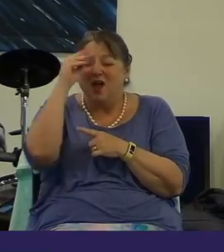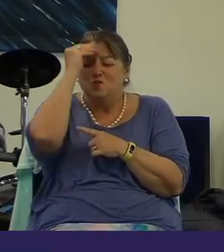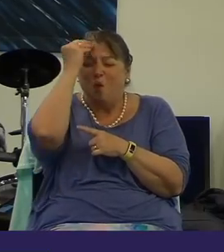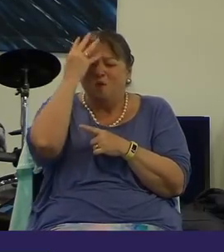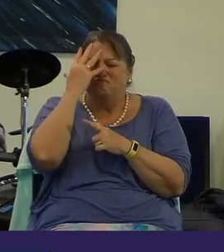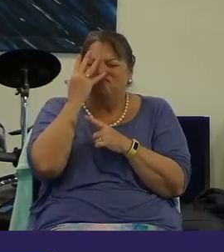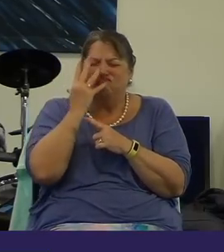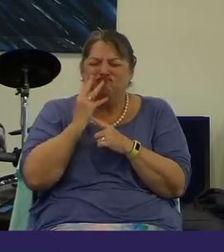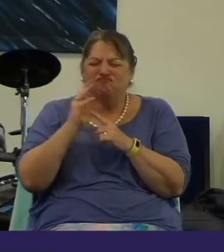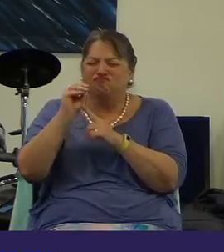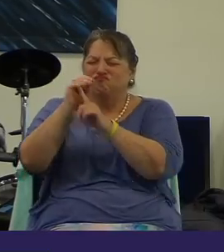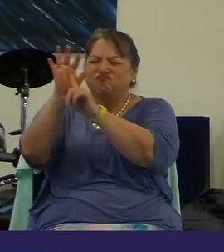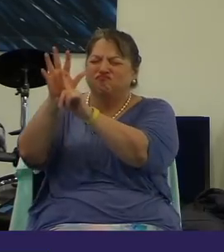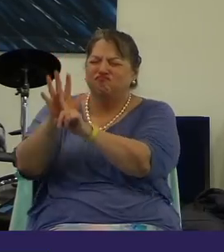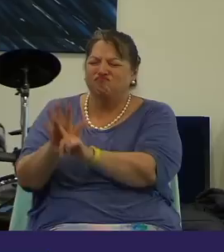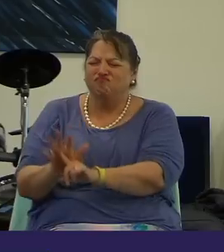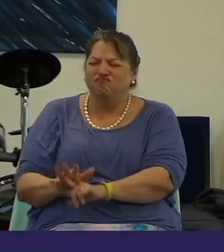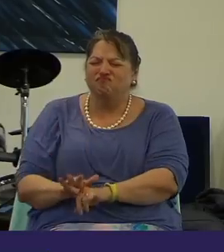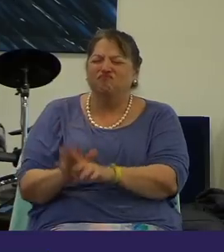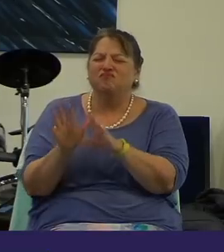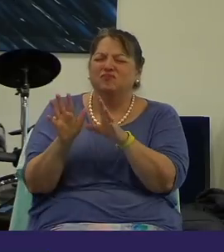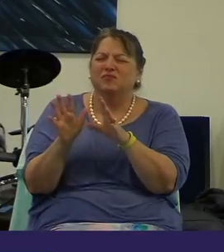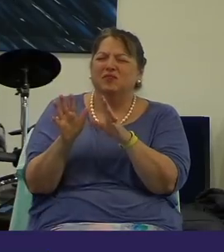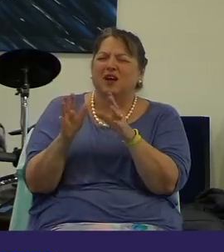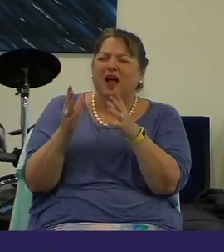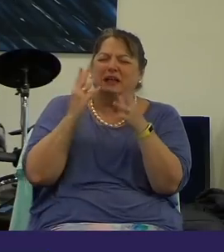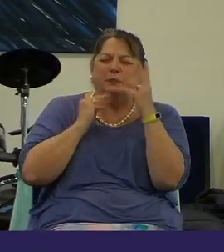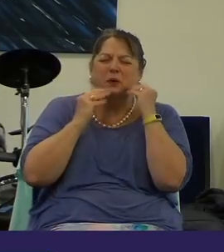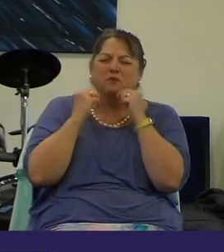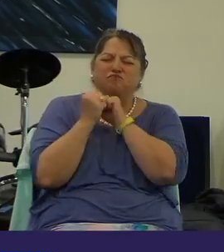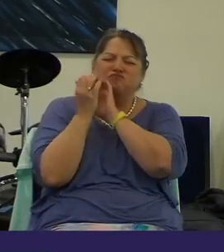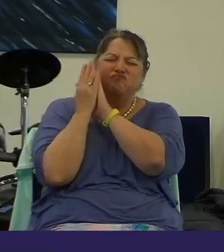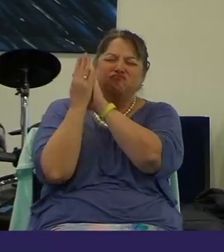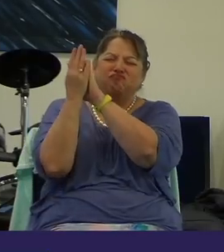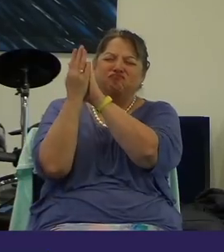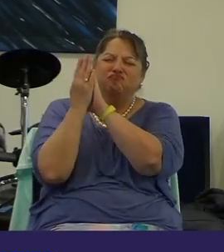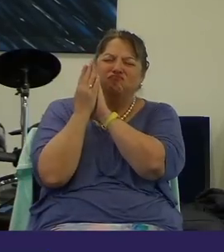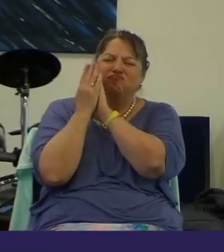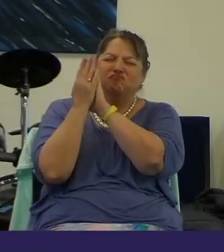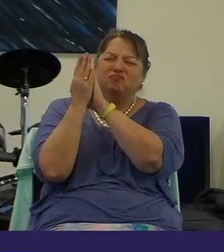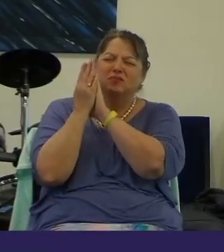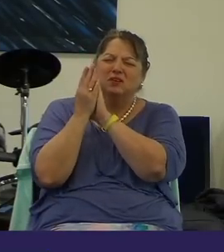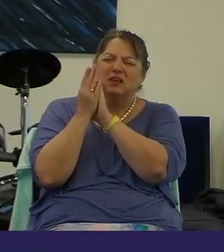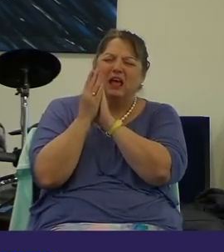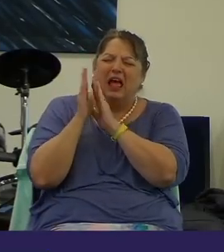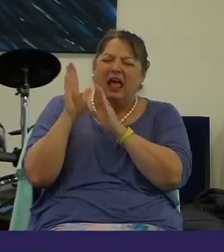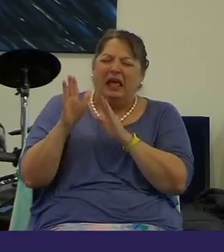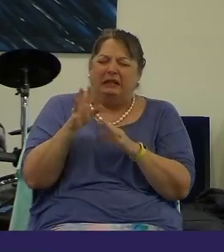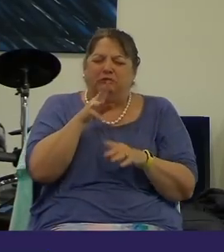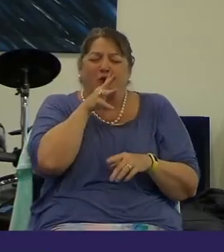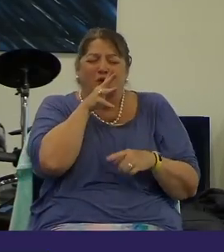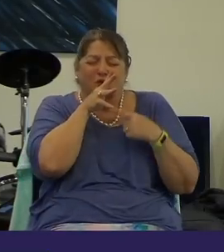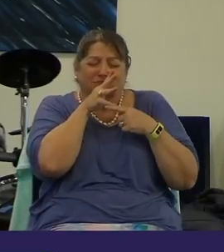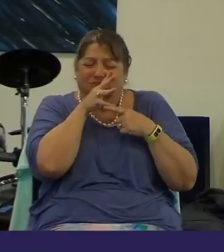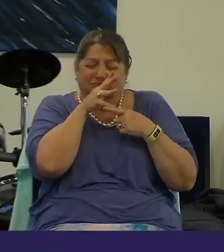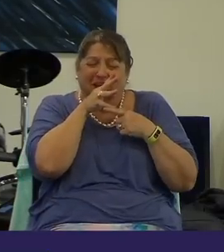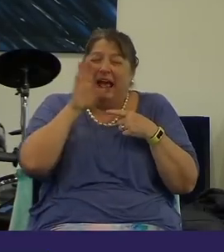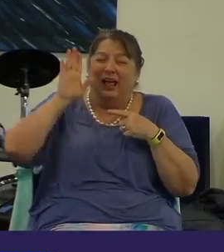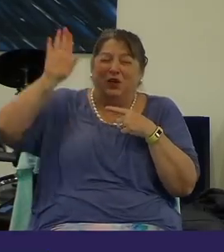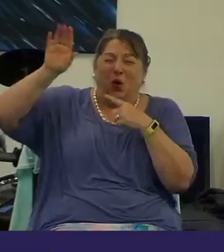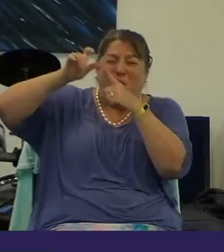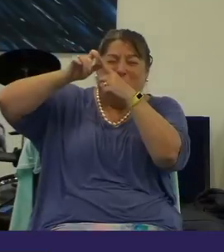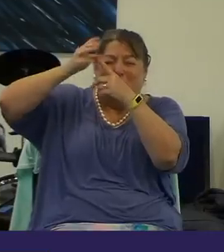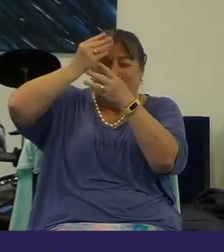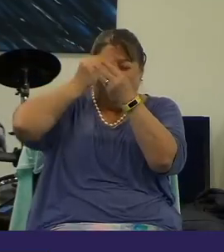top of his head to the bottom of his feet. Let him feel your presence so that he knows that the words that he's speaking come from you and not from him. And may